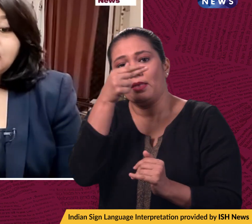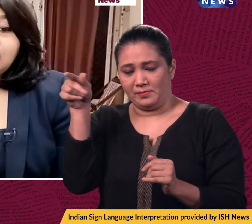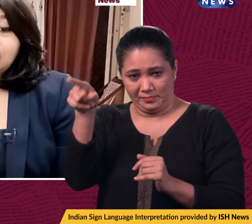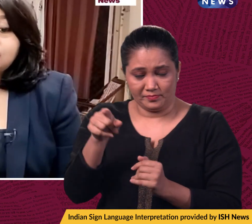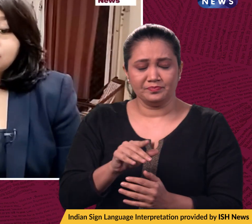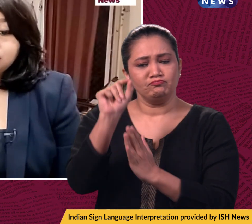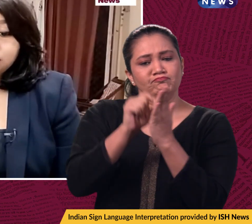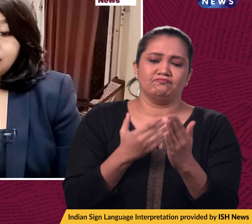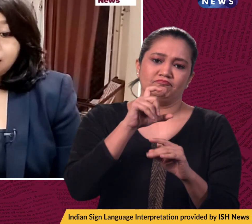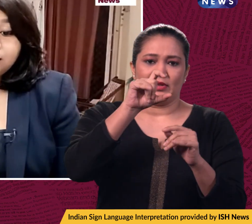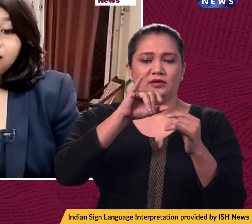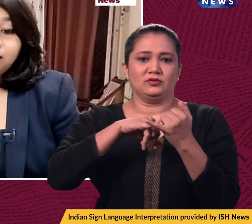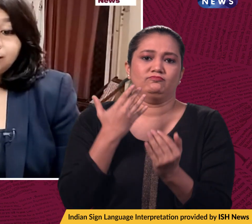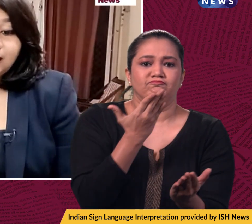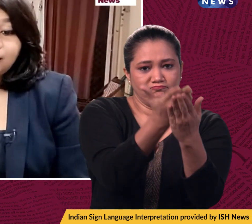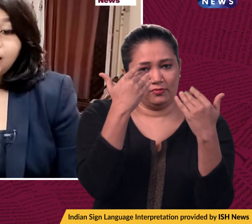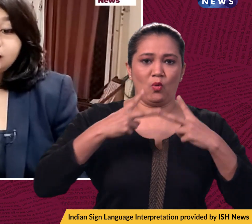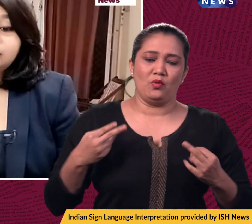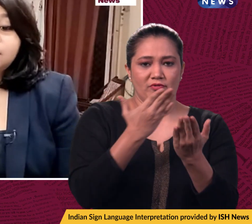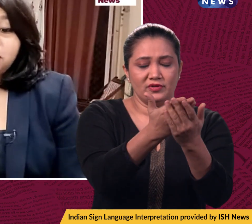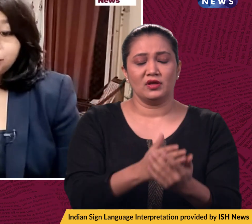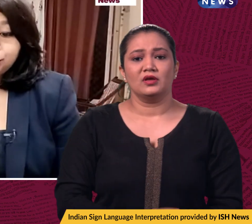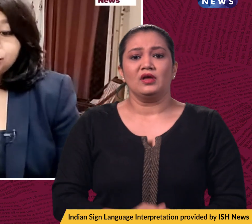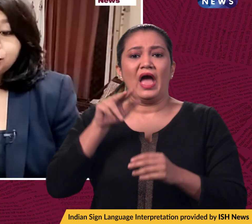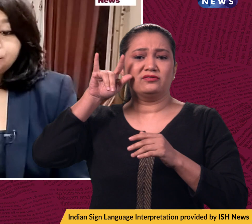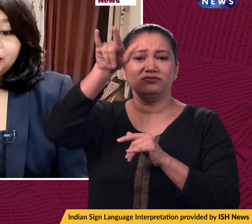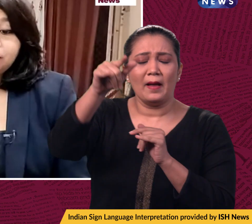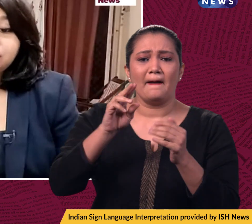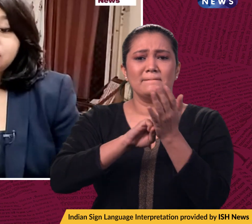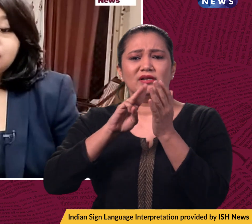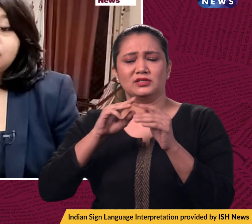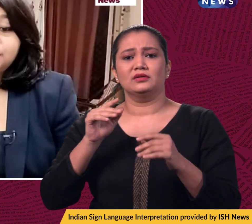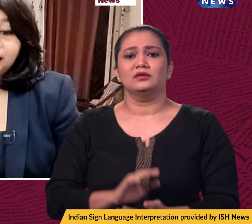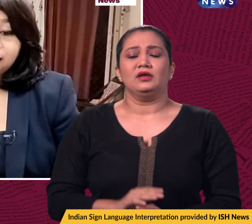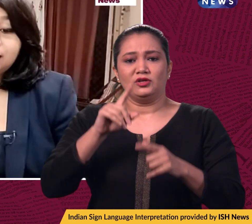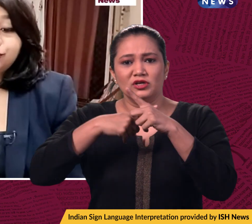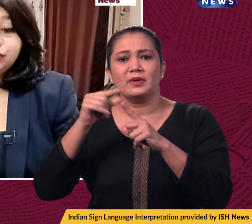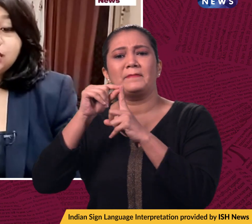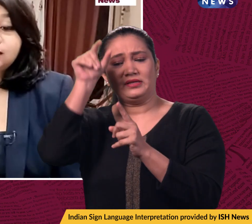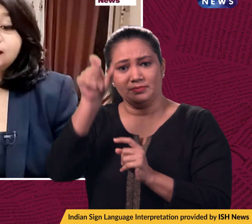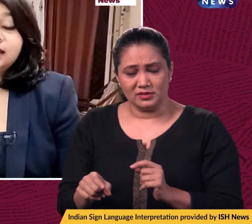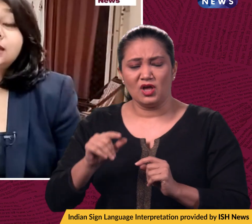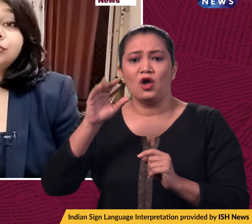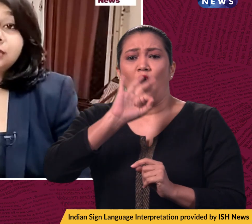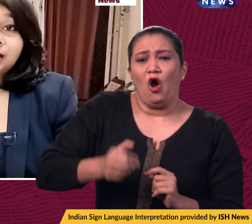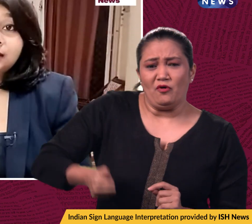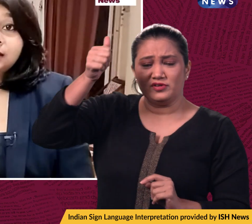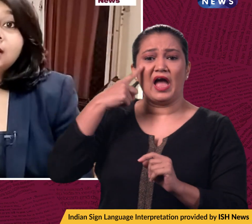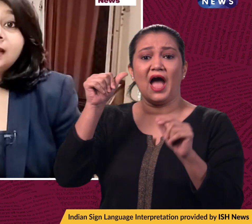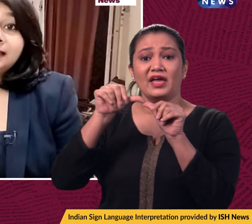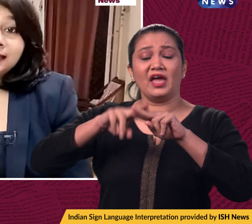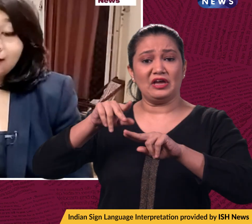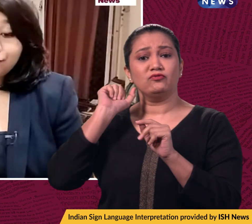Sharma and the then Air Vice Marshal Jasbir Singh Panesar and 3 other senior